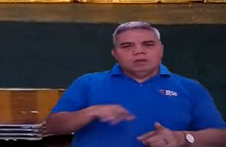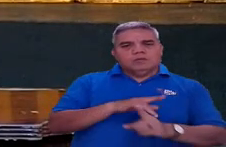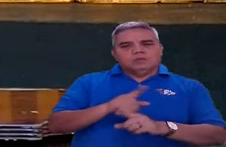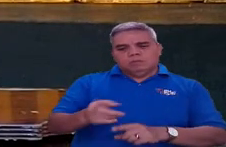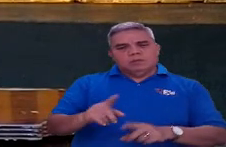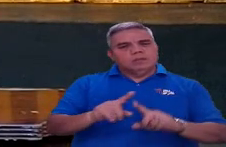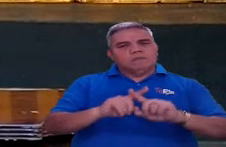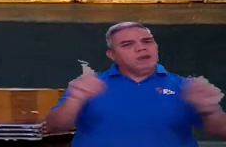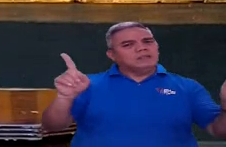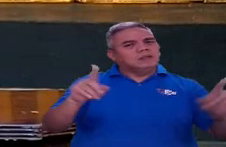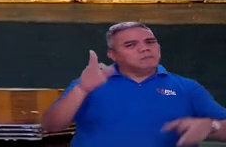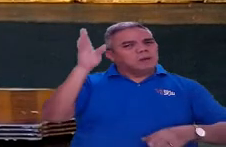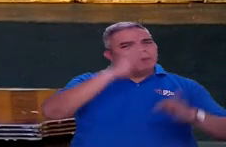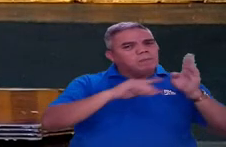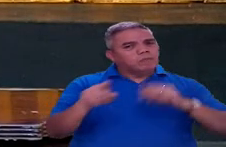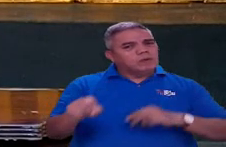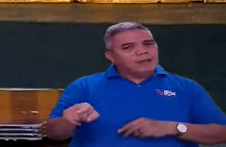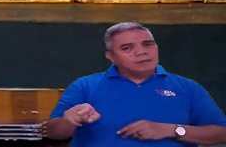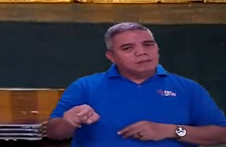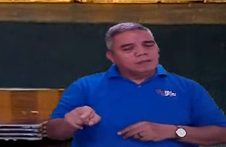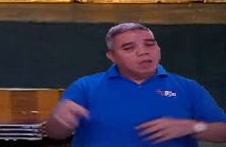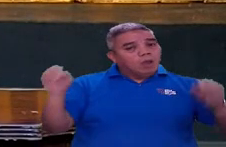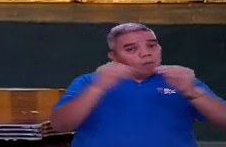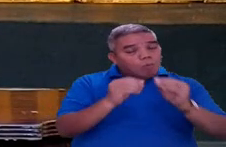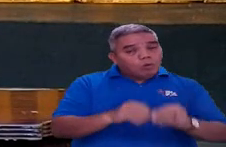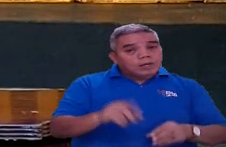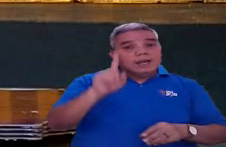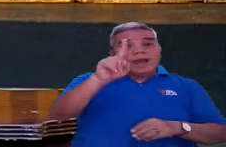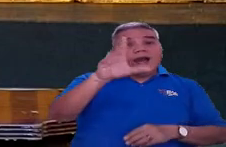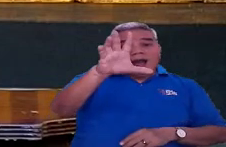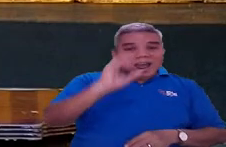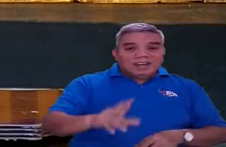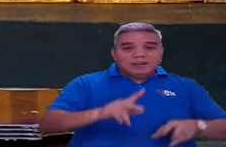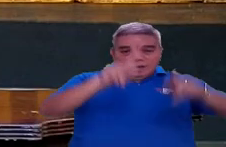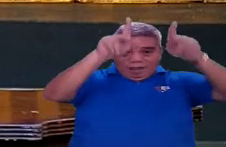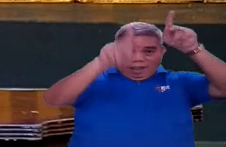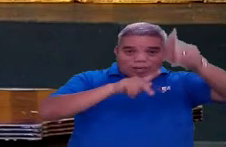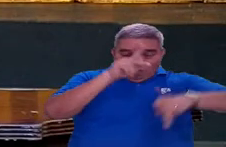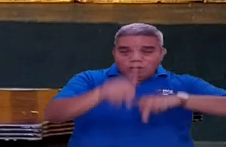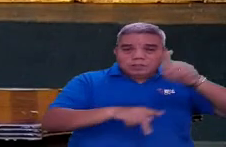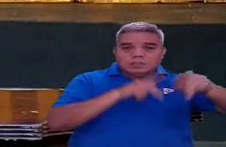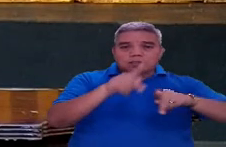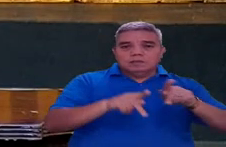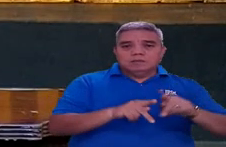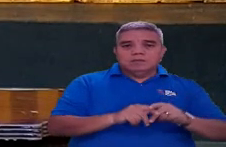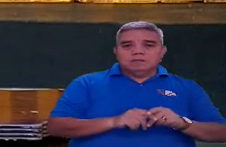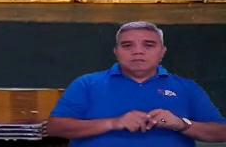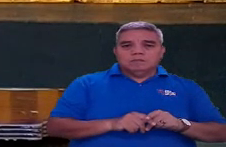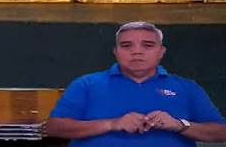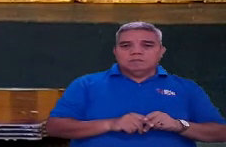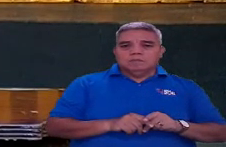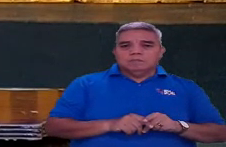the difference, the problem. More than 100 adults,